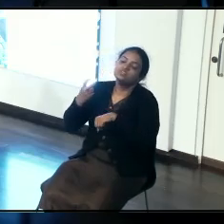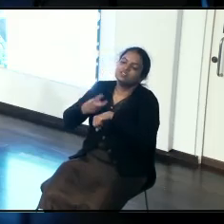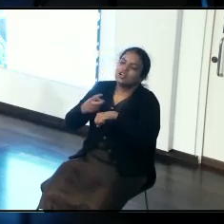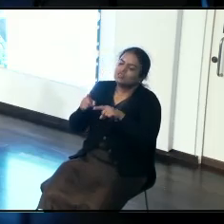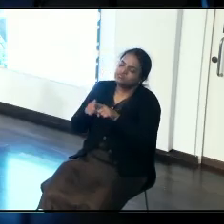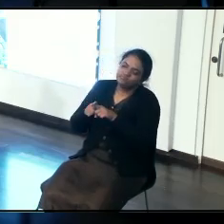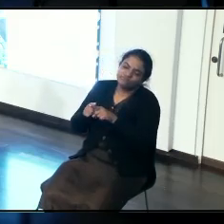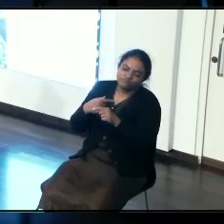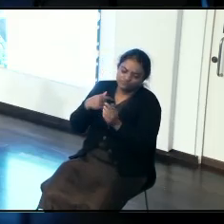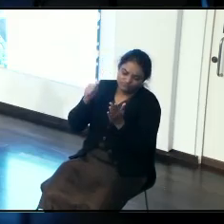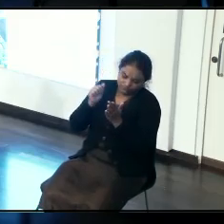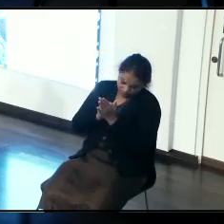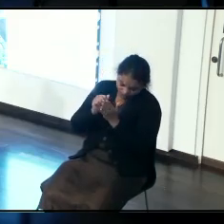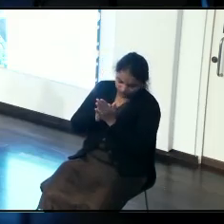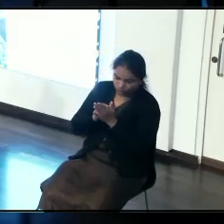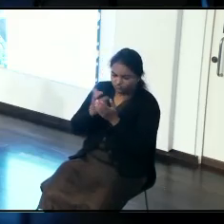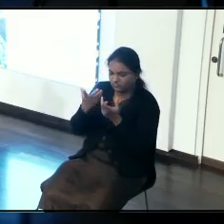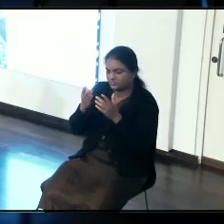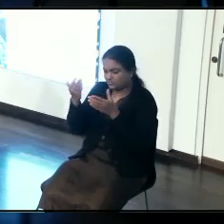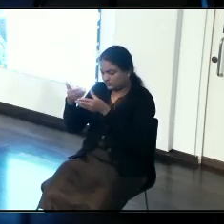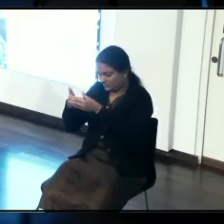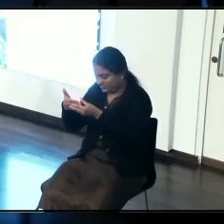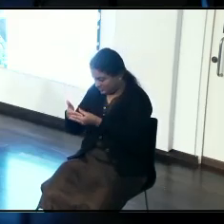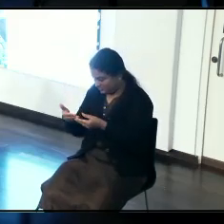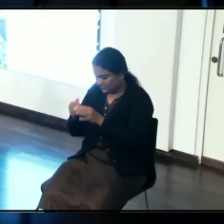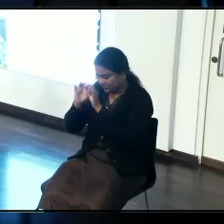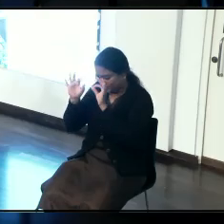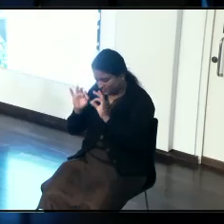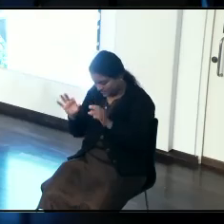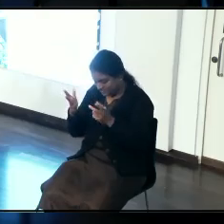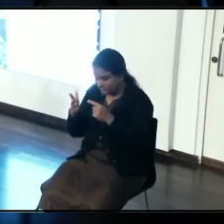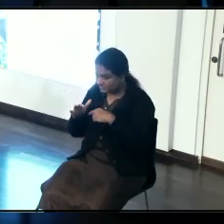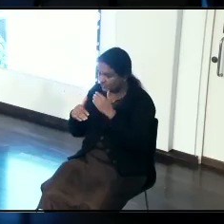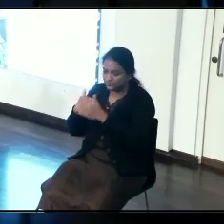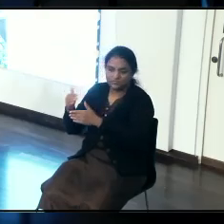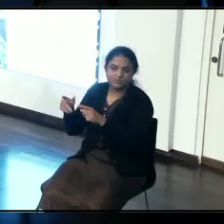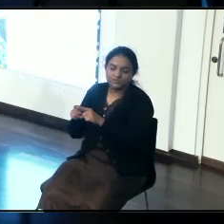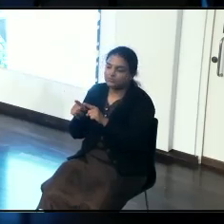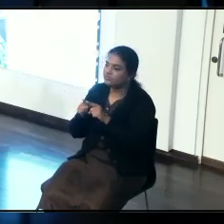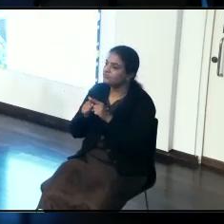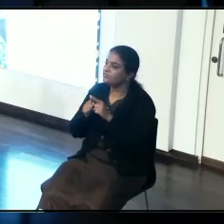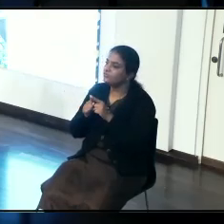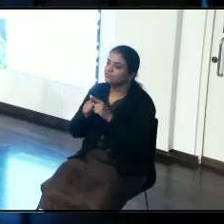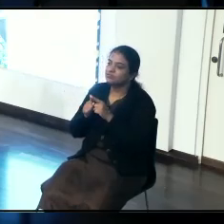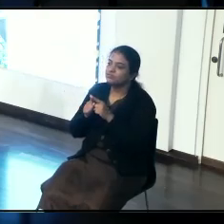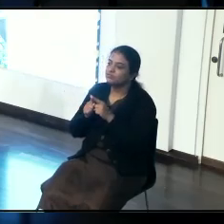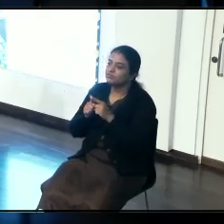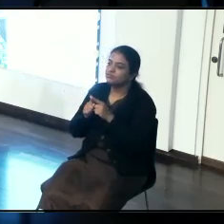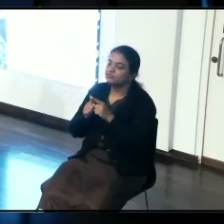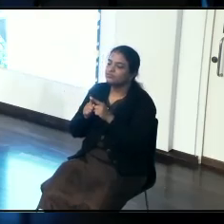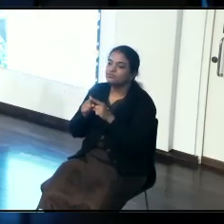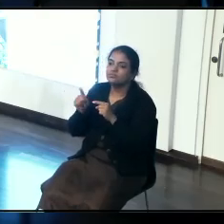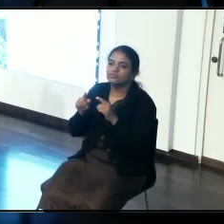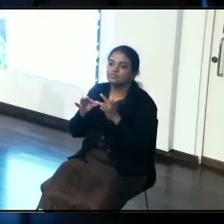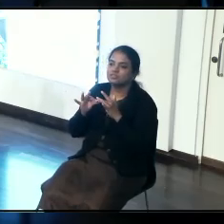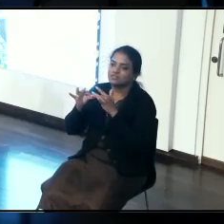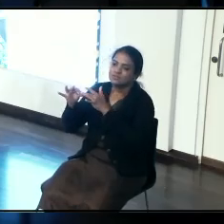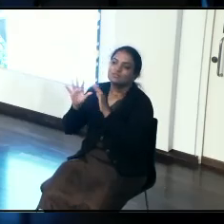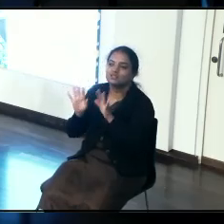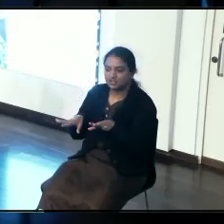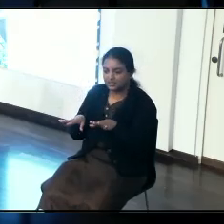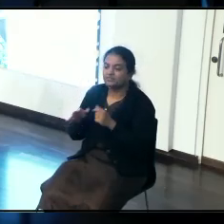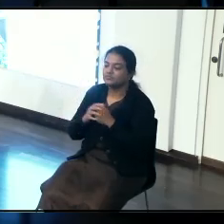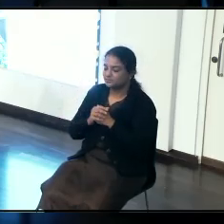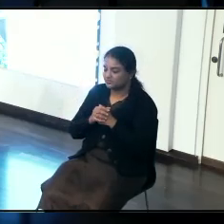printing it, of curating it beautifully, laying it out beautifully, printing it beautifully, it's special.